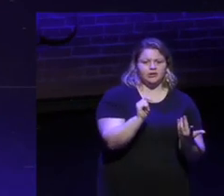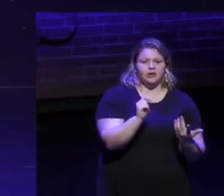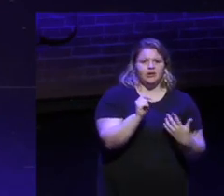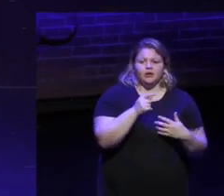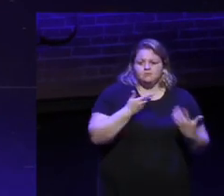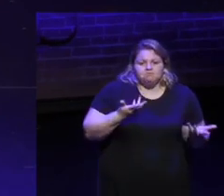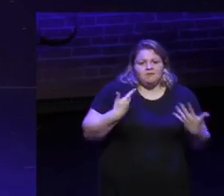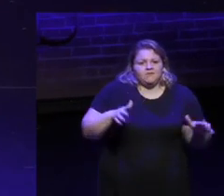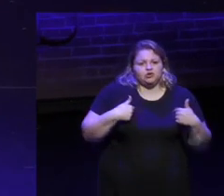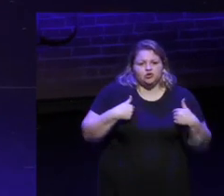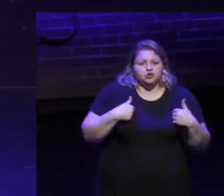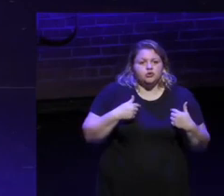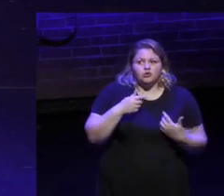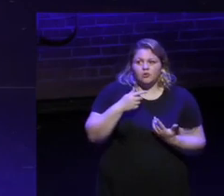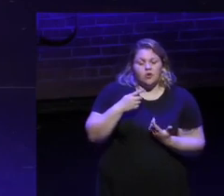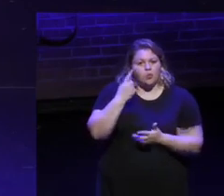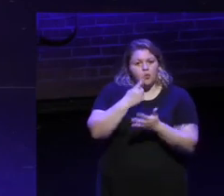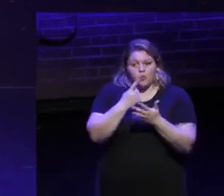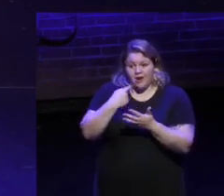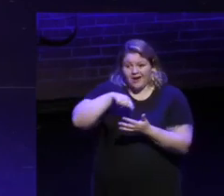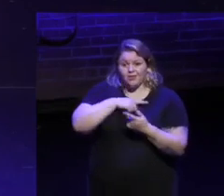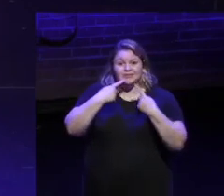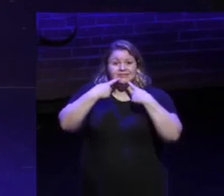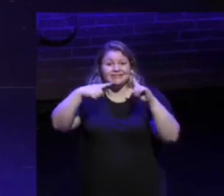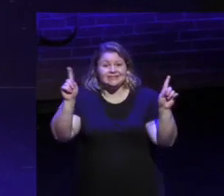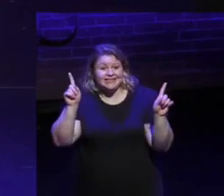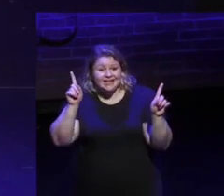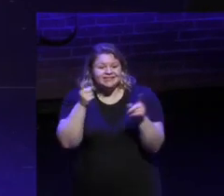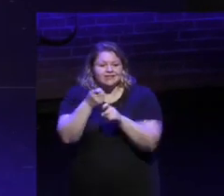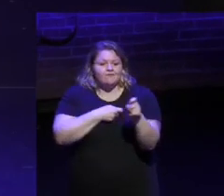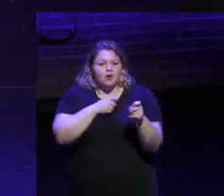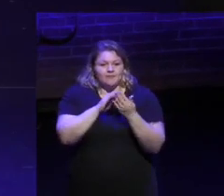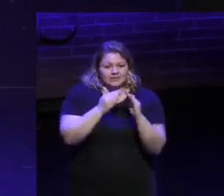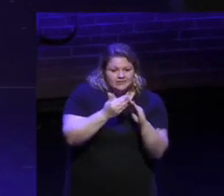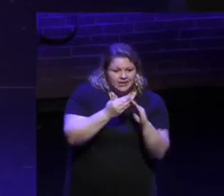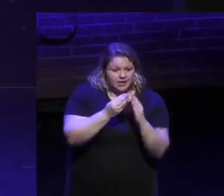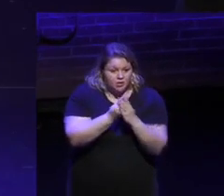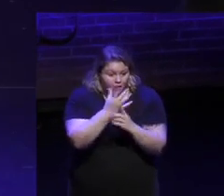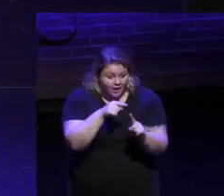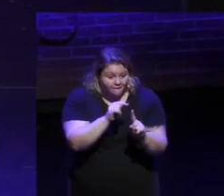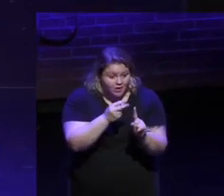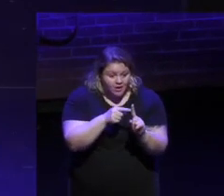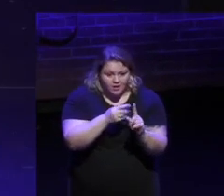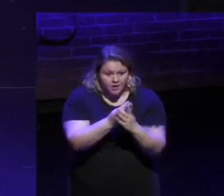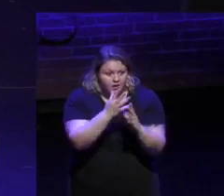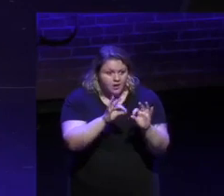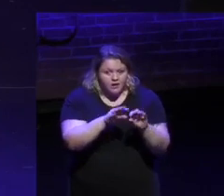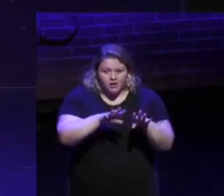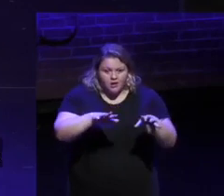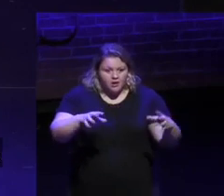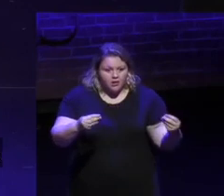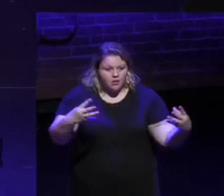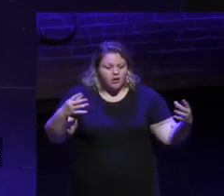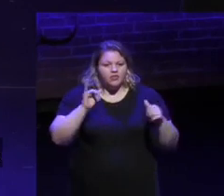the success of our Commonwealth, is based on working cities, cities that are thriving. And how are our communities thriving? Frankly, through a lot of art and